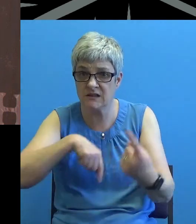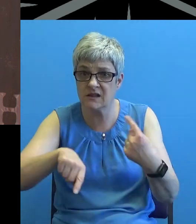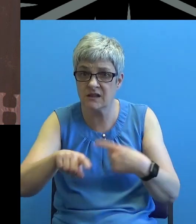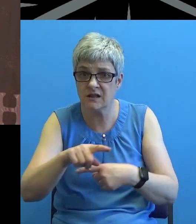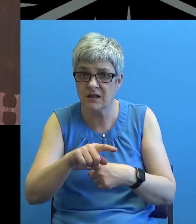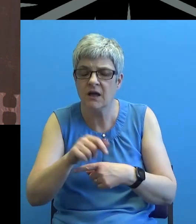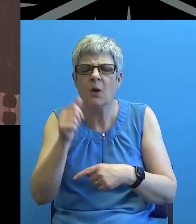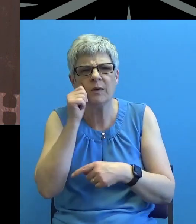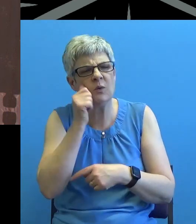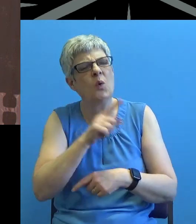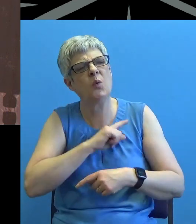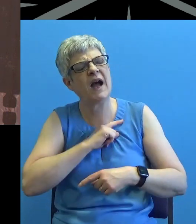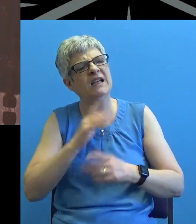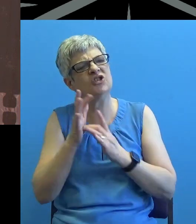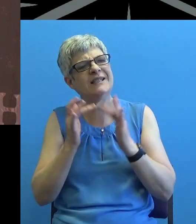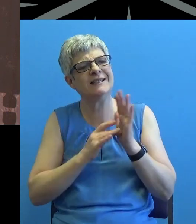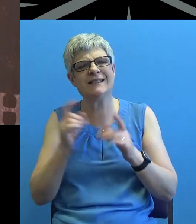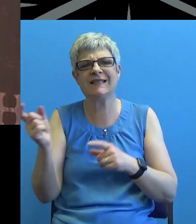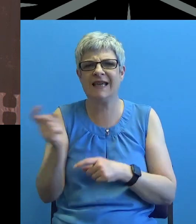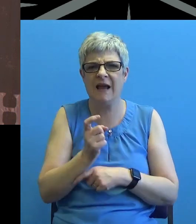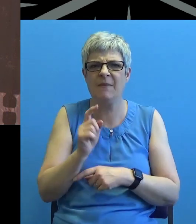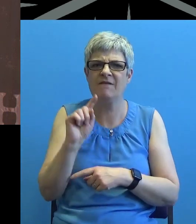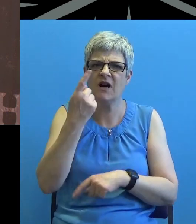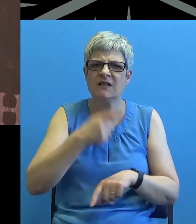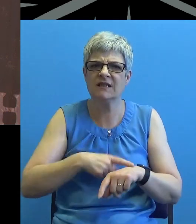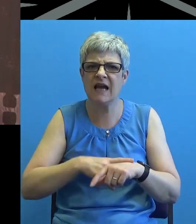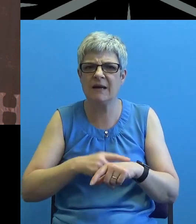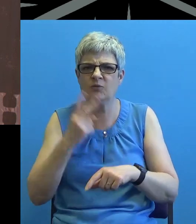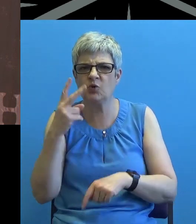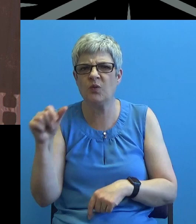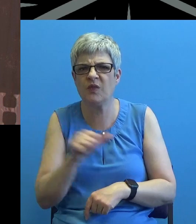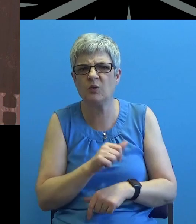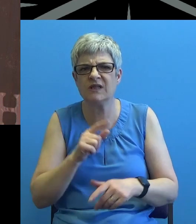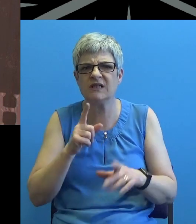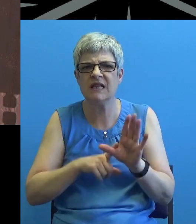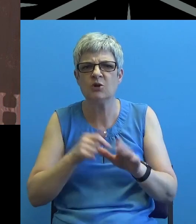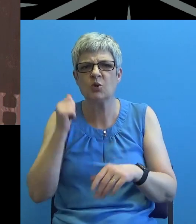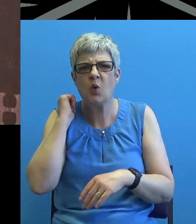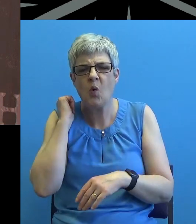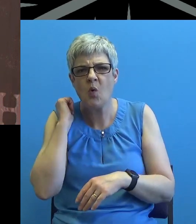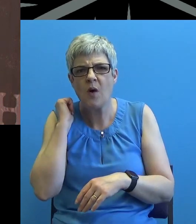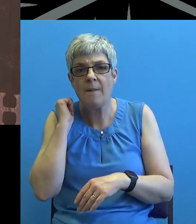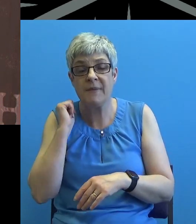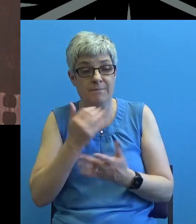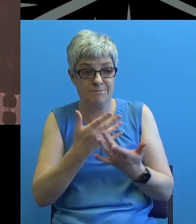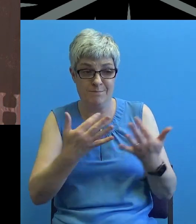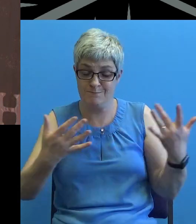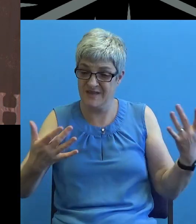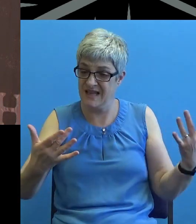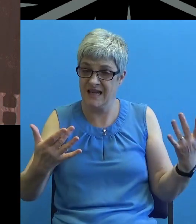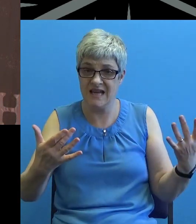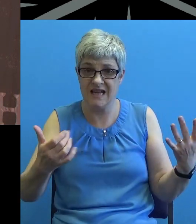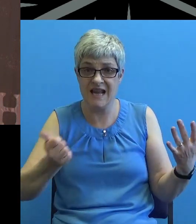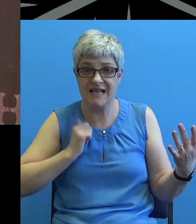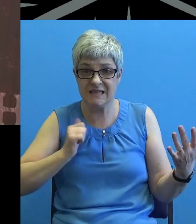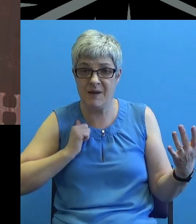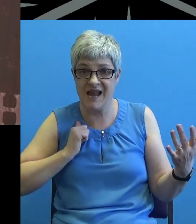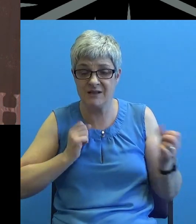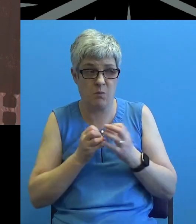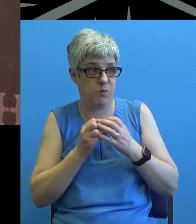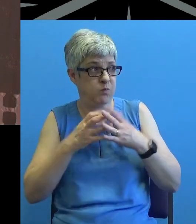why Jesus came the first time over 2,000 years ago, many of us still expect this grand second coming.